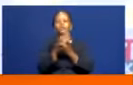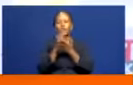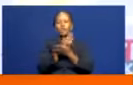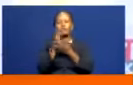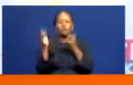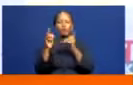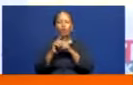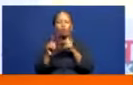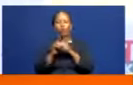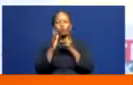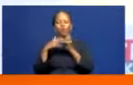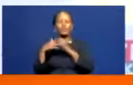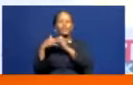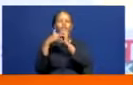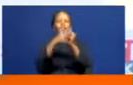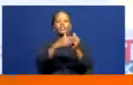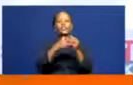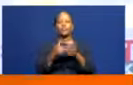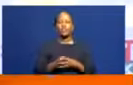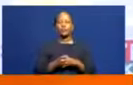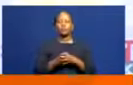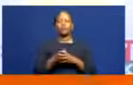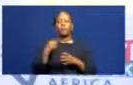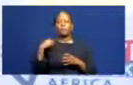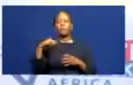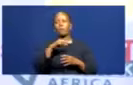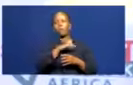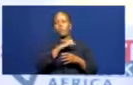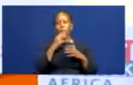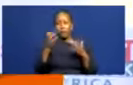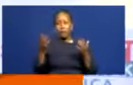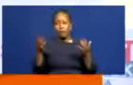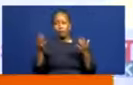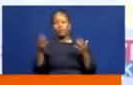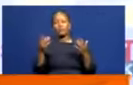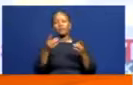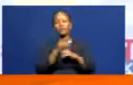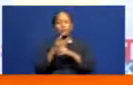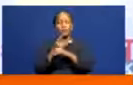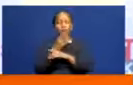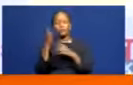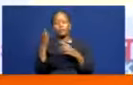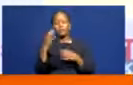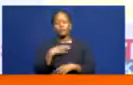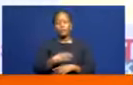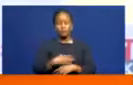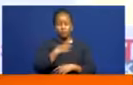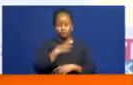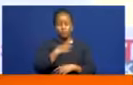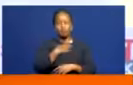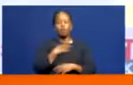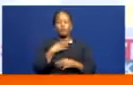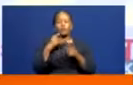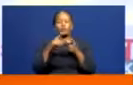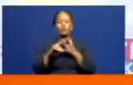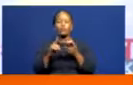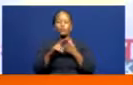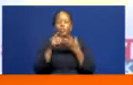of leadership. Our esteemed, distinguished delegates, to